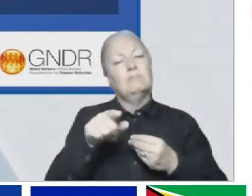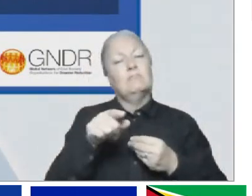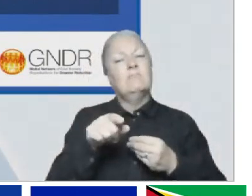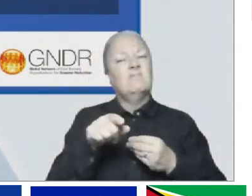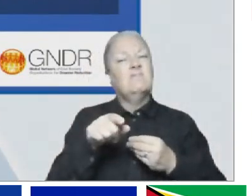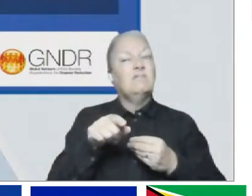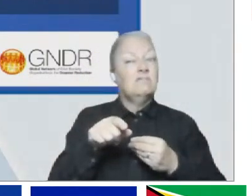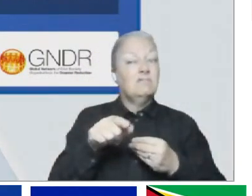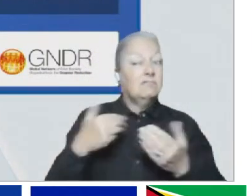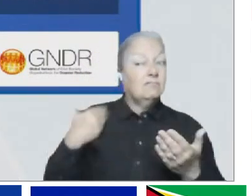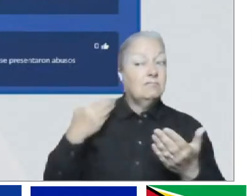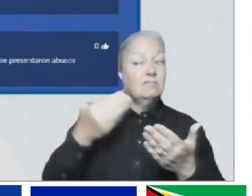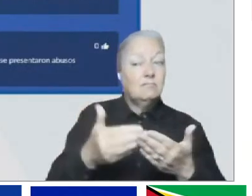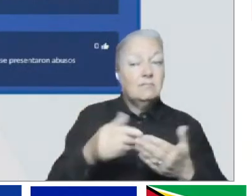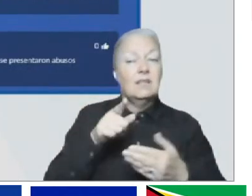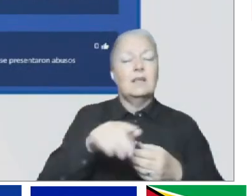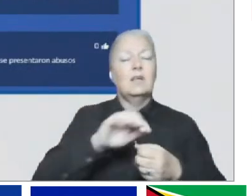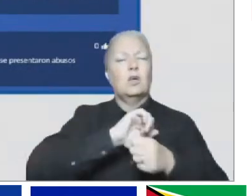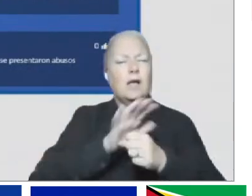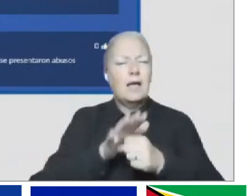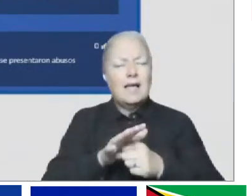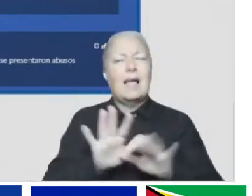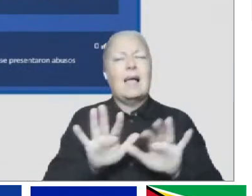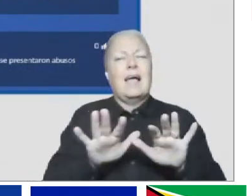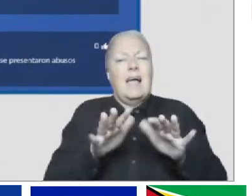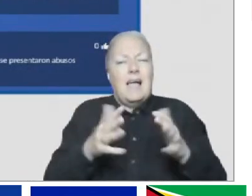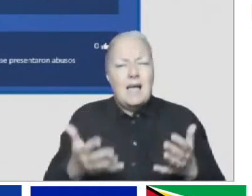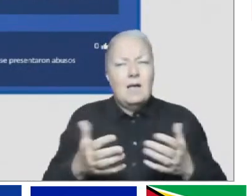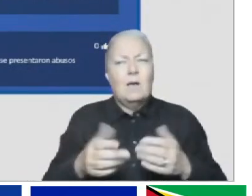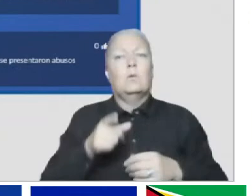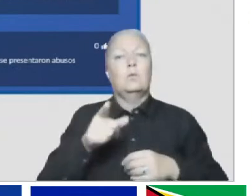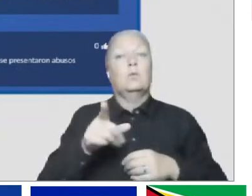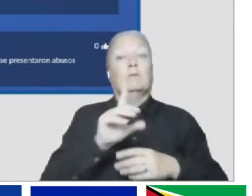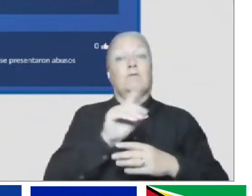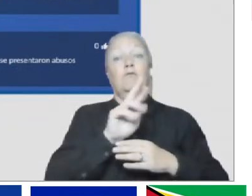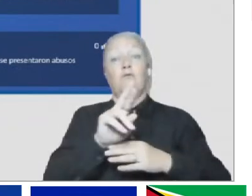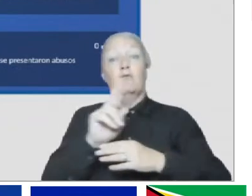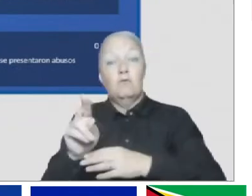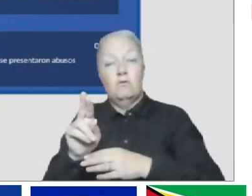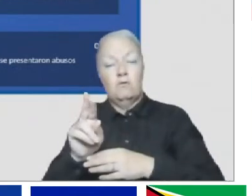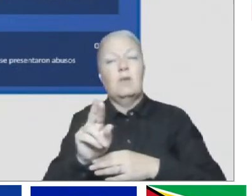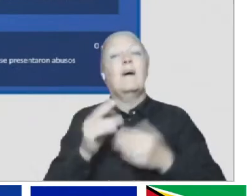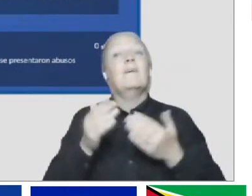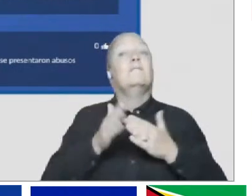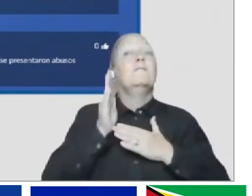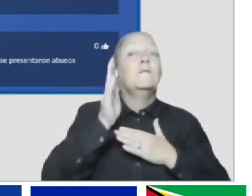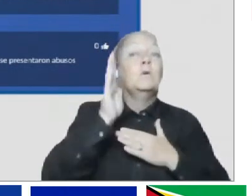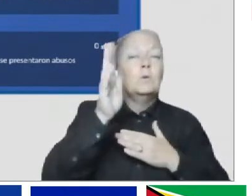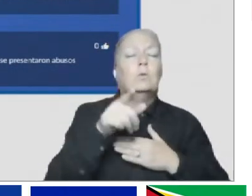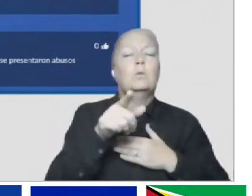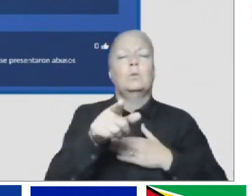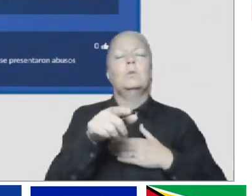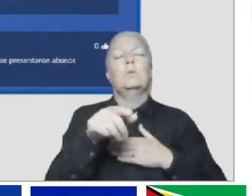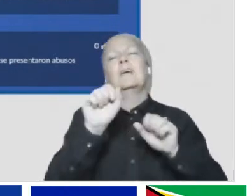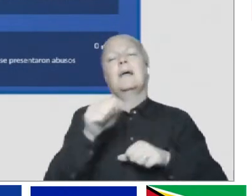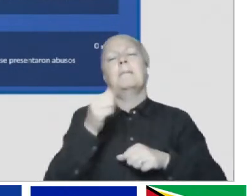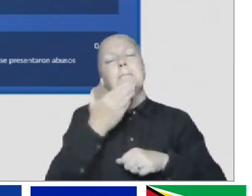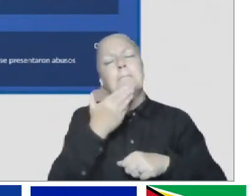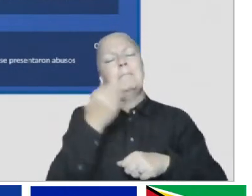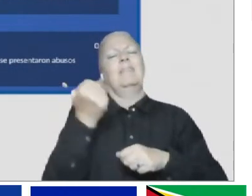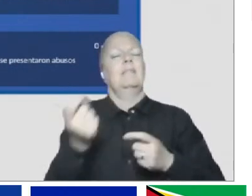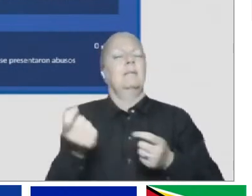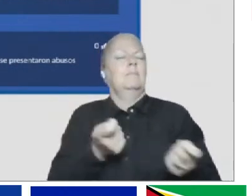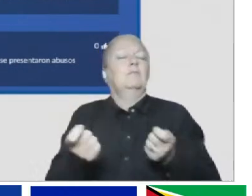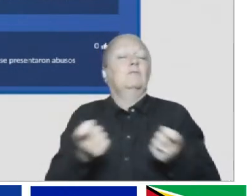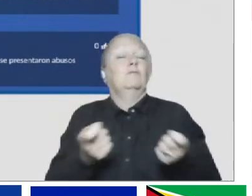manage better in the future? So that's a question which maybe somebody could raise their hand, and the first person to raise their hand